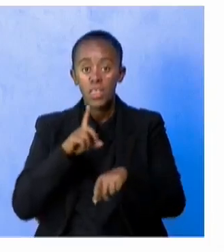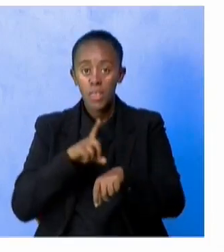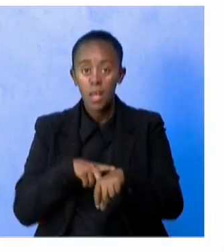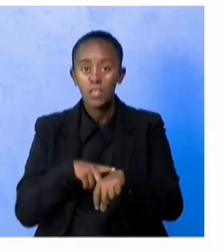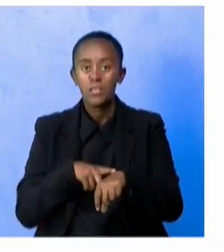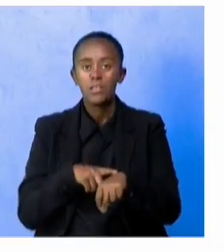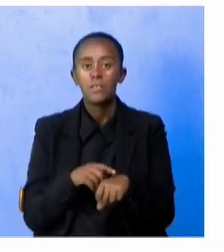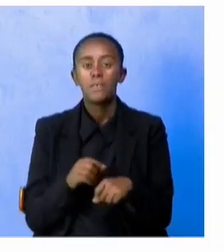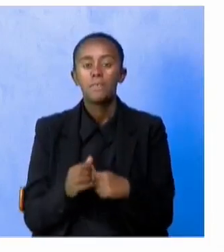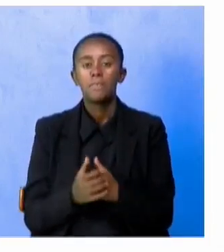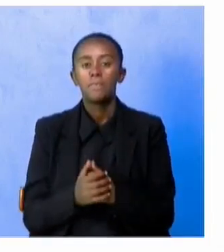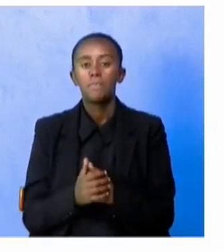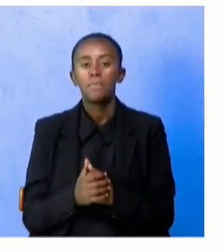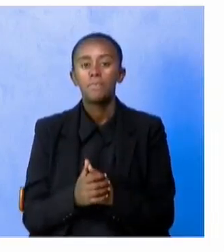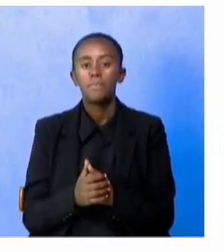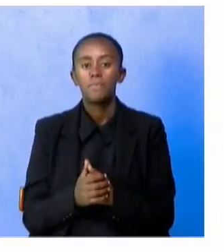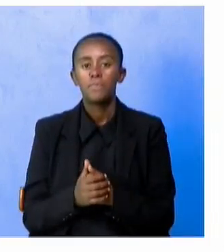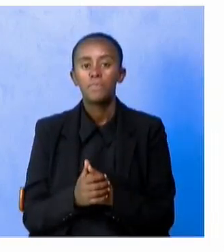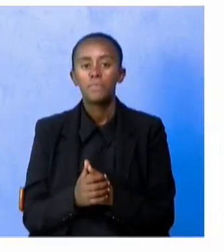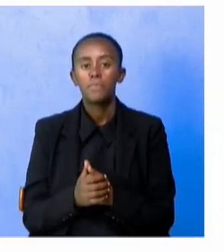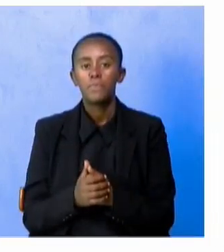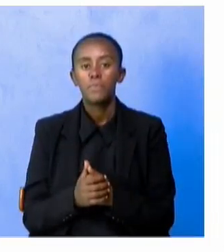talks about